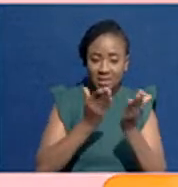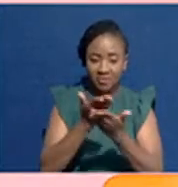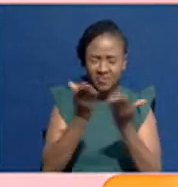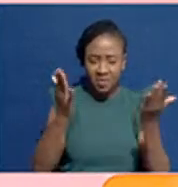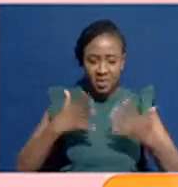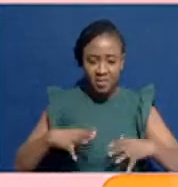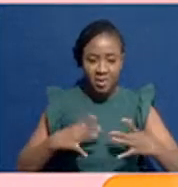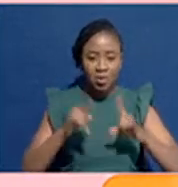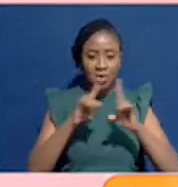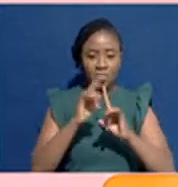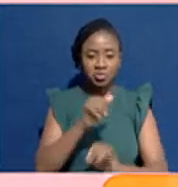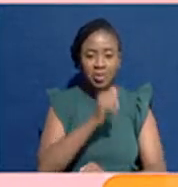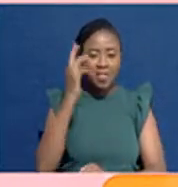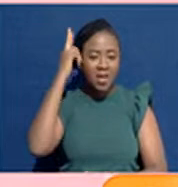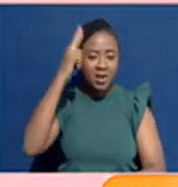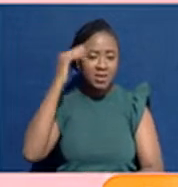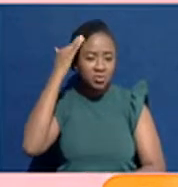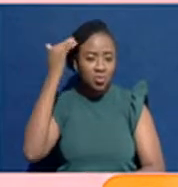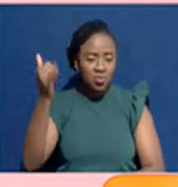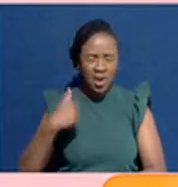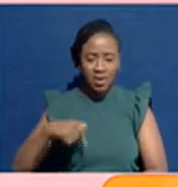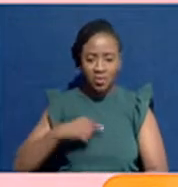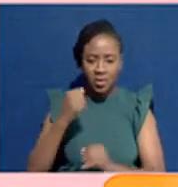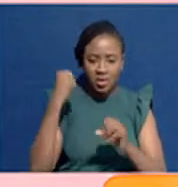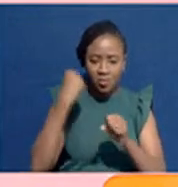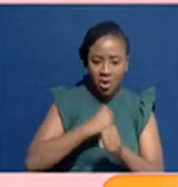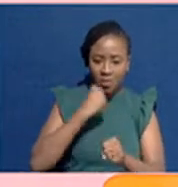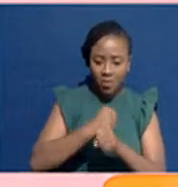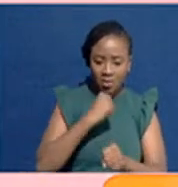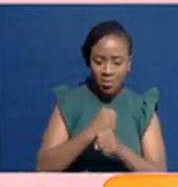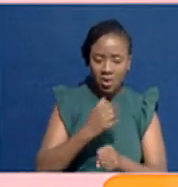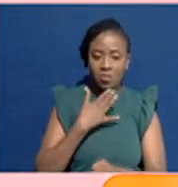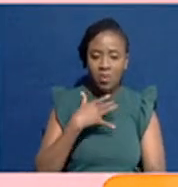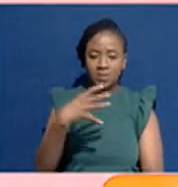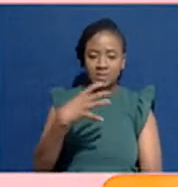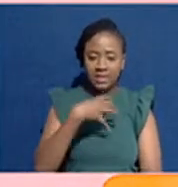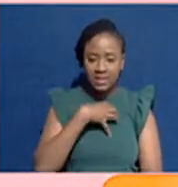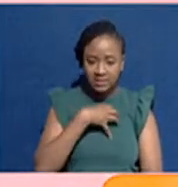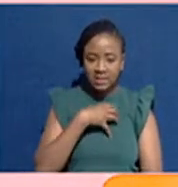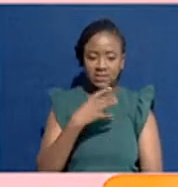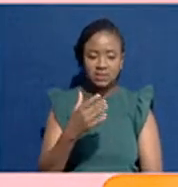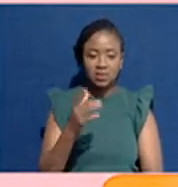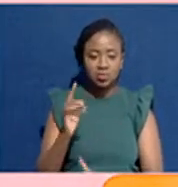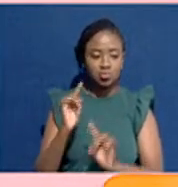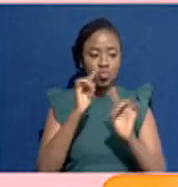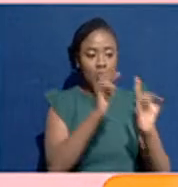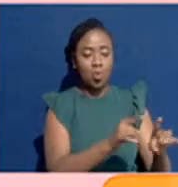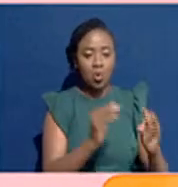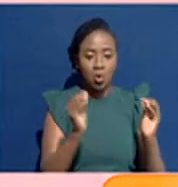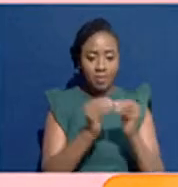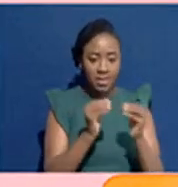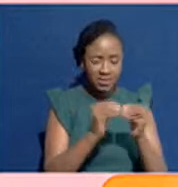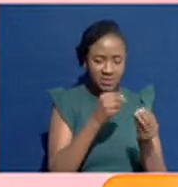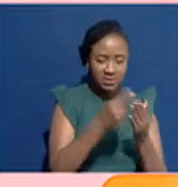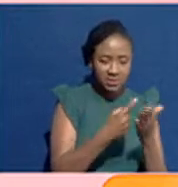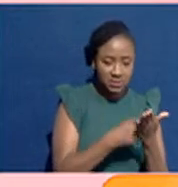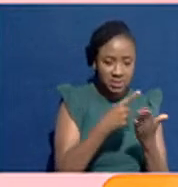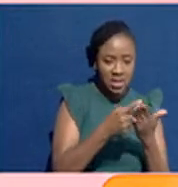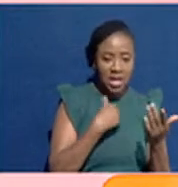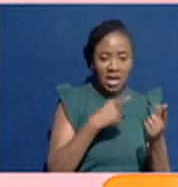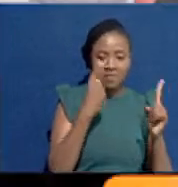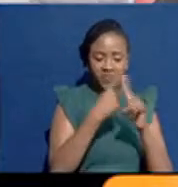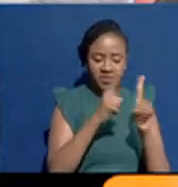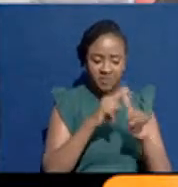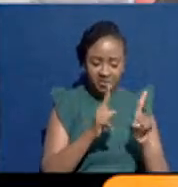reason why there is even an effort to have a retreat, to have the cabinet minister and those who are